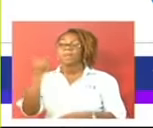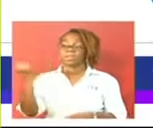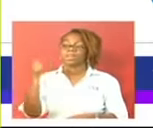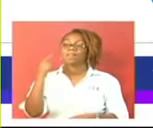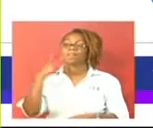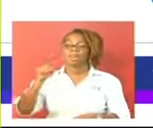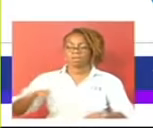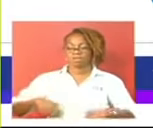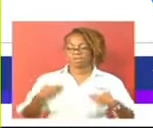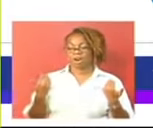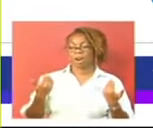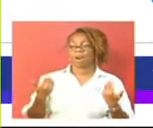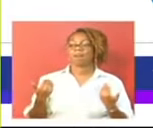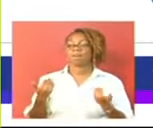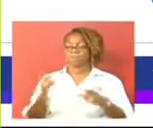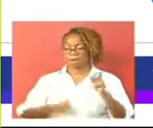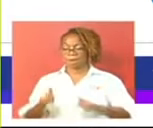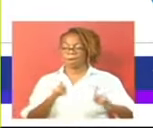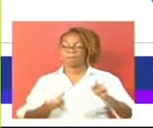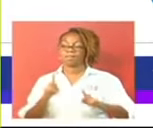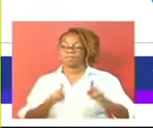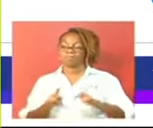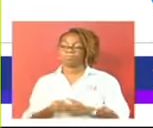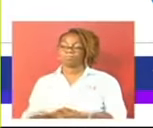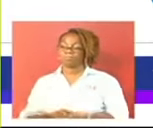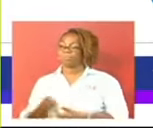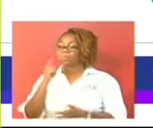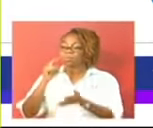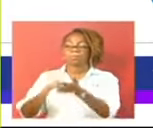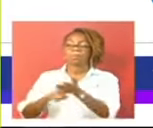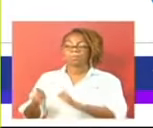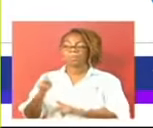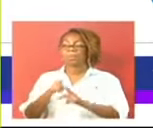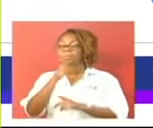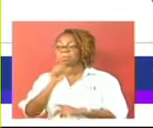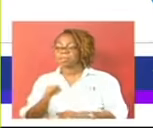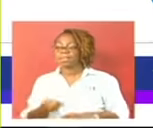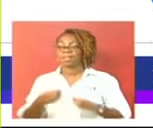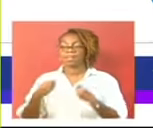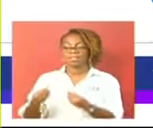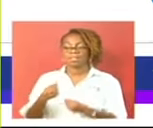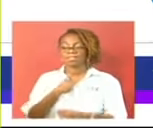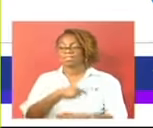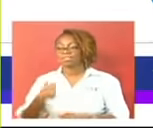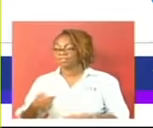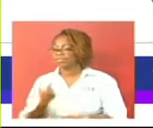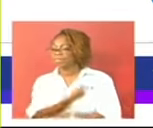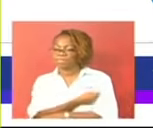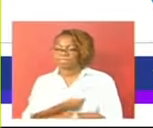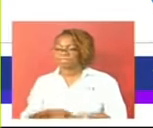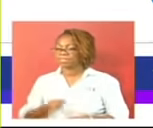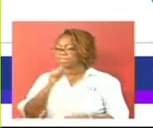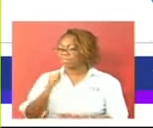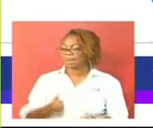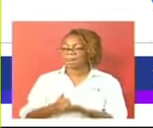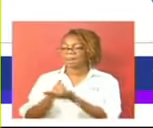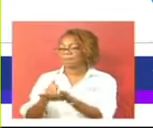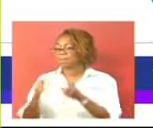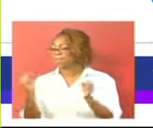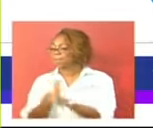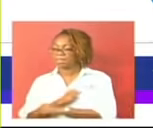fully vaccinated, those elderly persons, had a poor antibody response. So seeing that persons in the